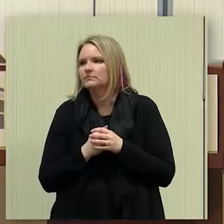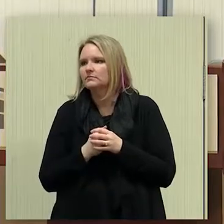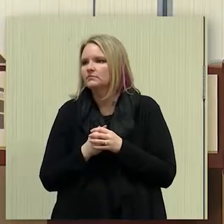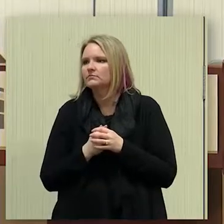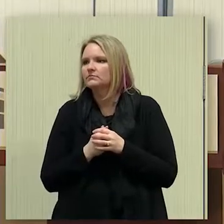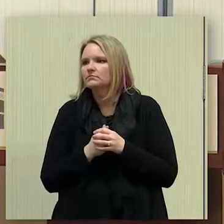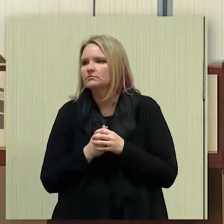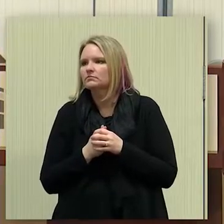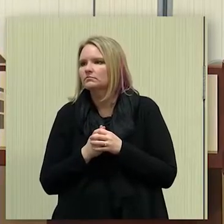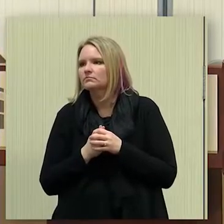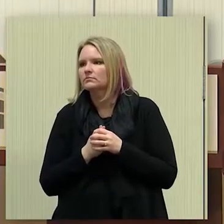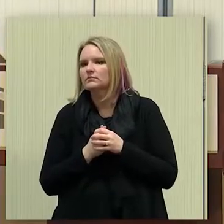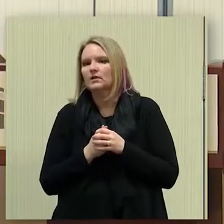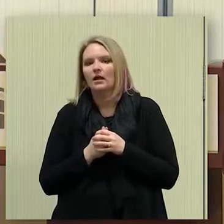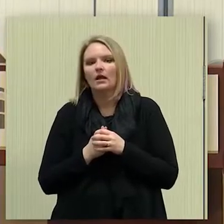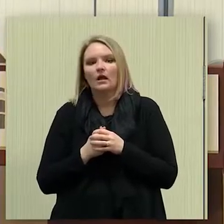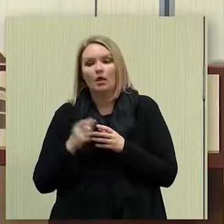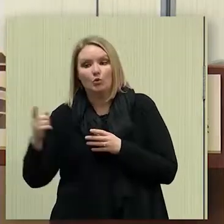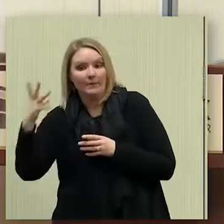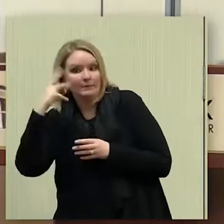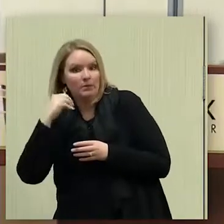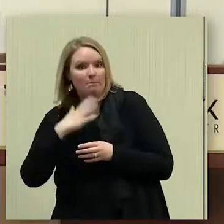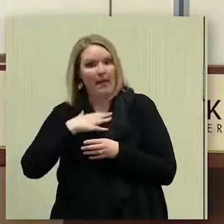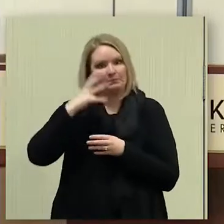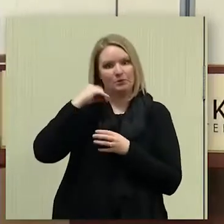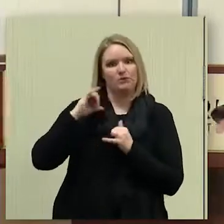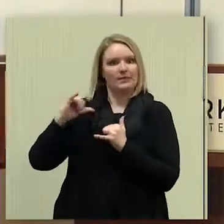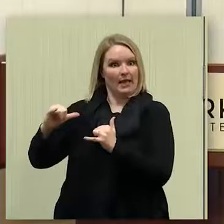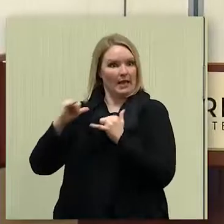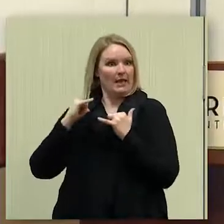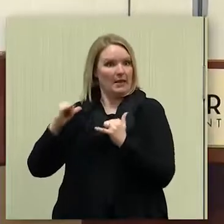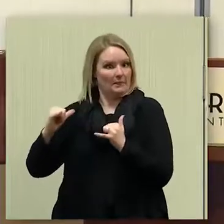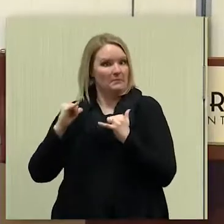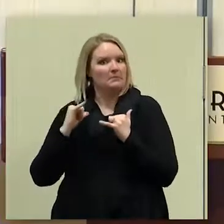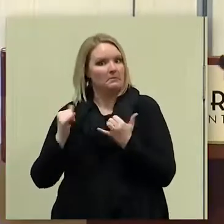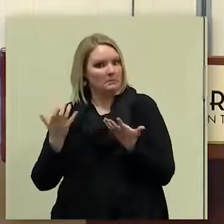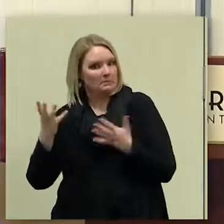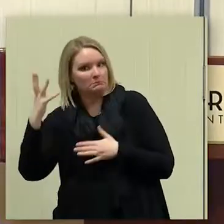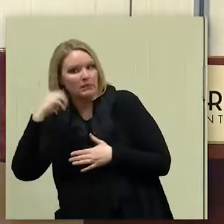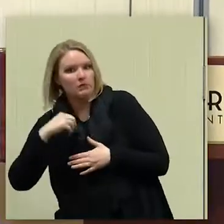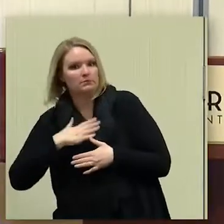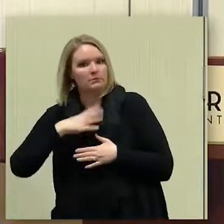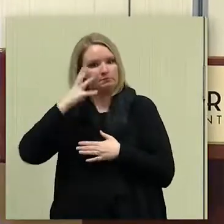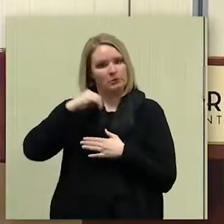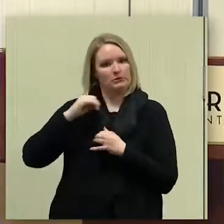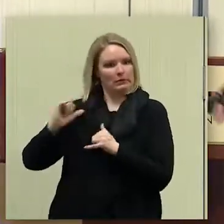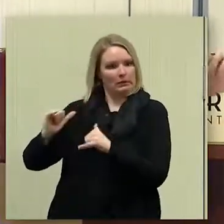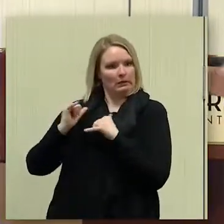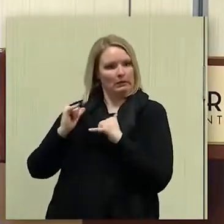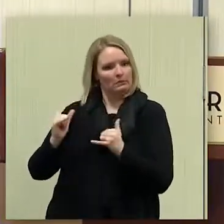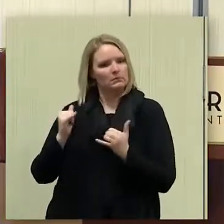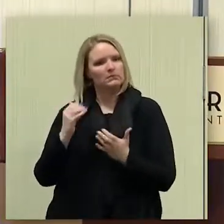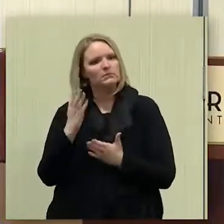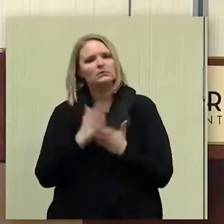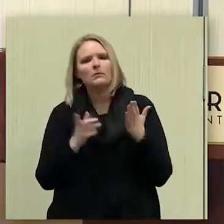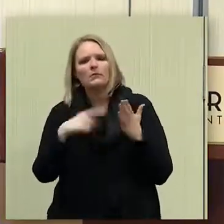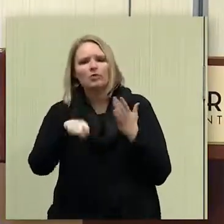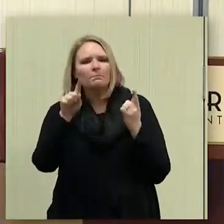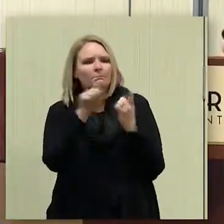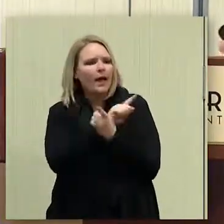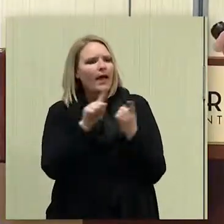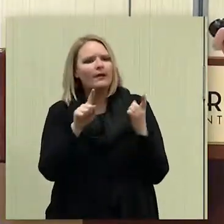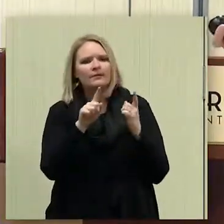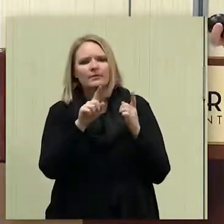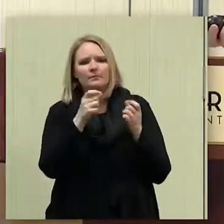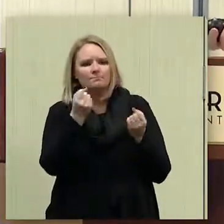Yes? Shared life experiences. Okay. So shared life, so yeah, they've gone, so some of us have met people through our kids,